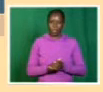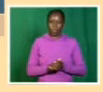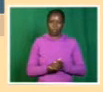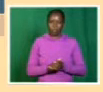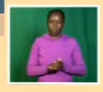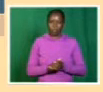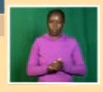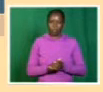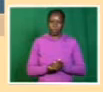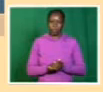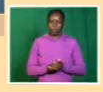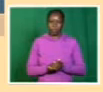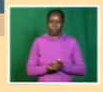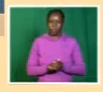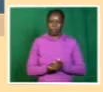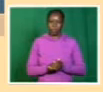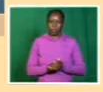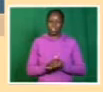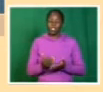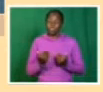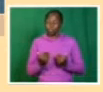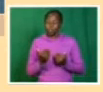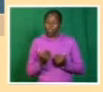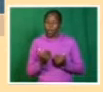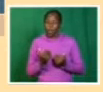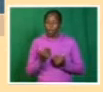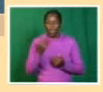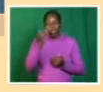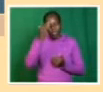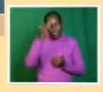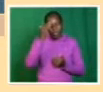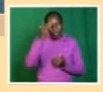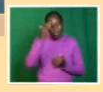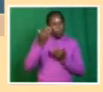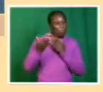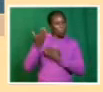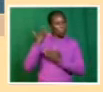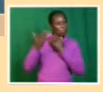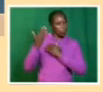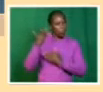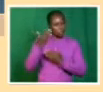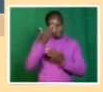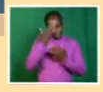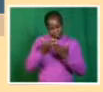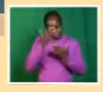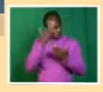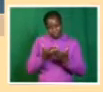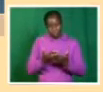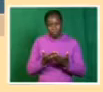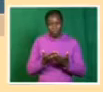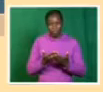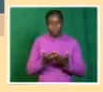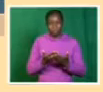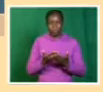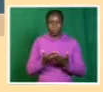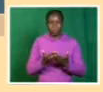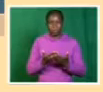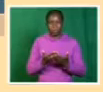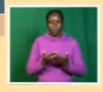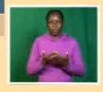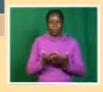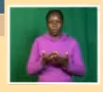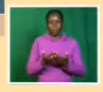So this you already know, learners. In your previous mathematics, in most